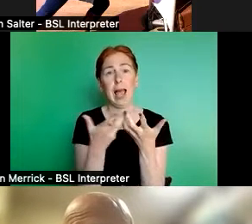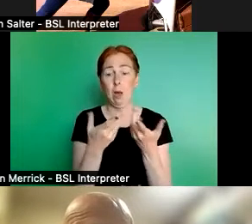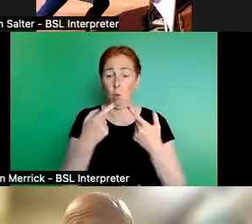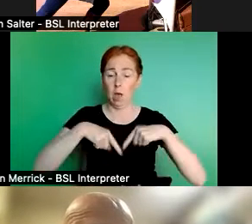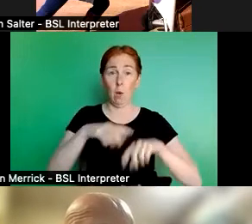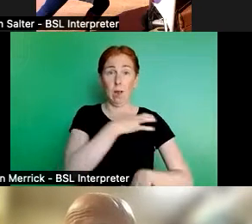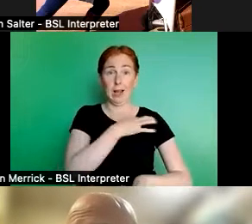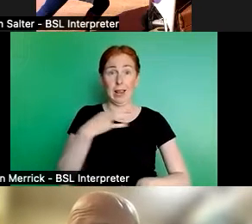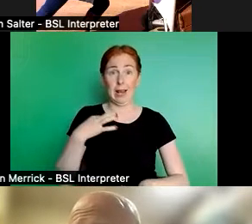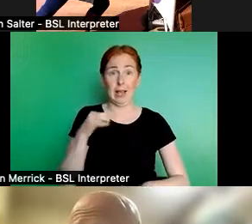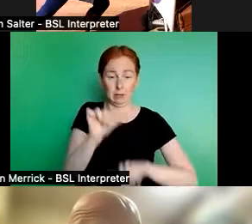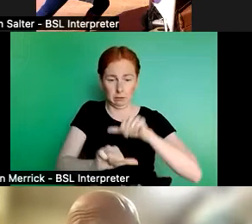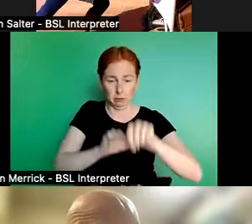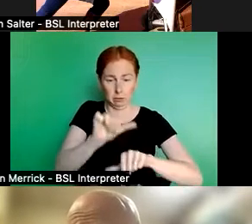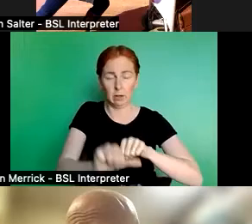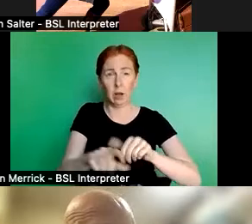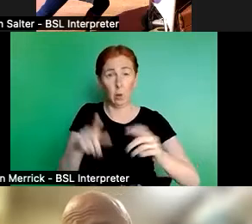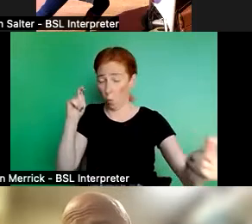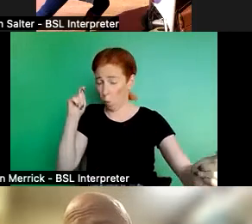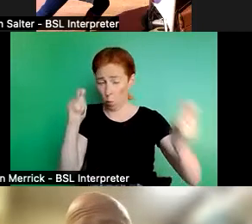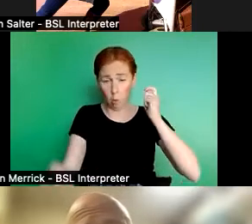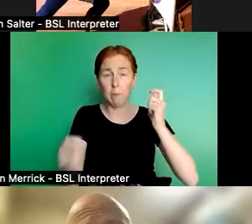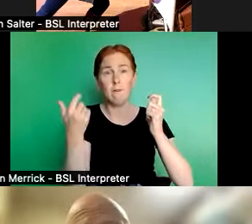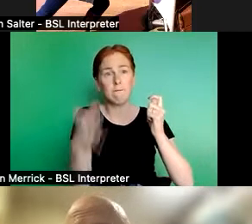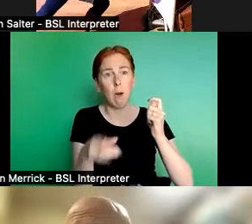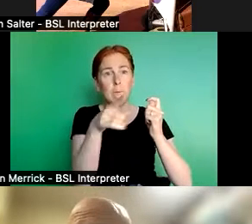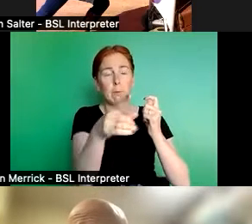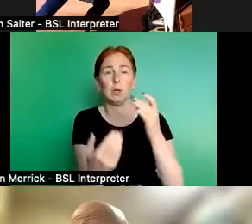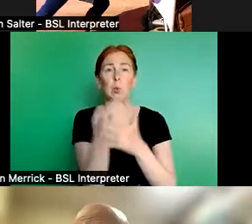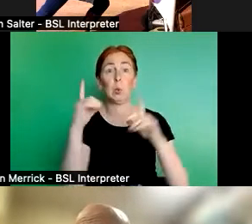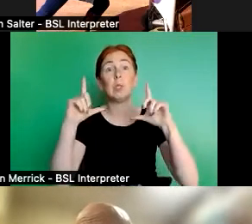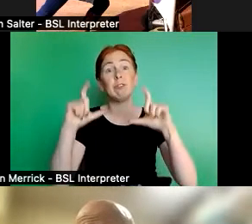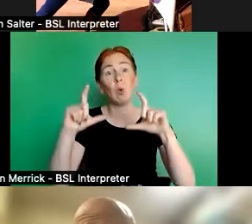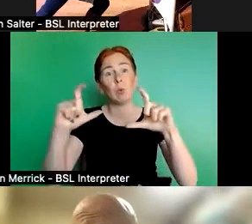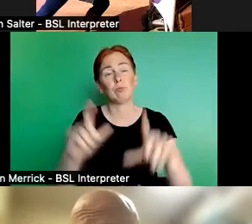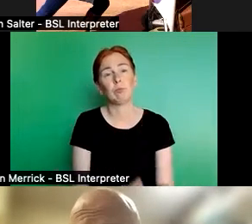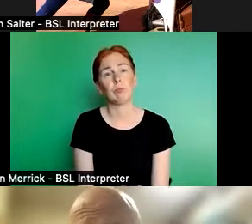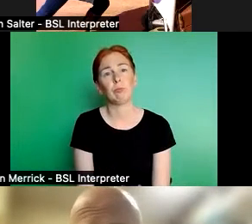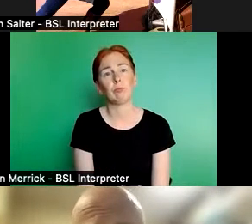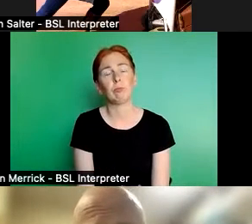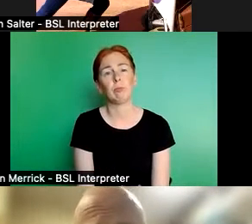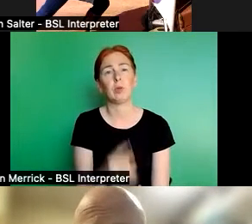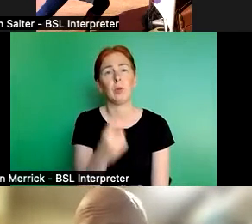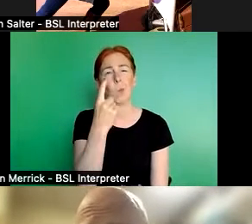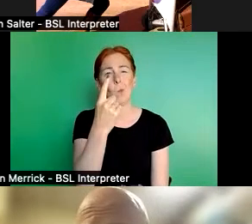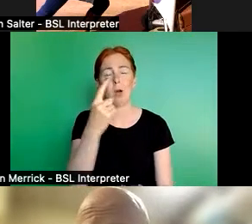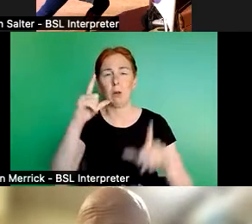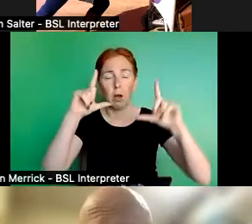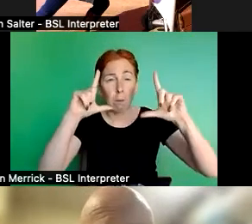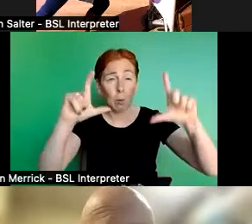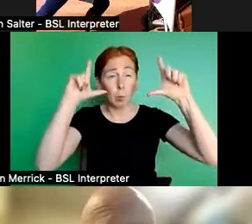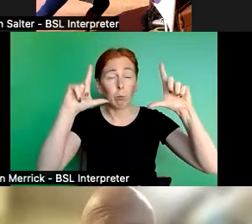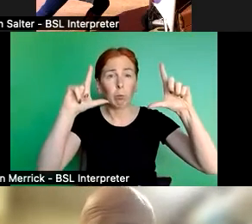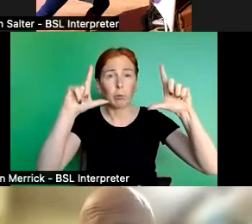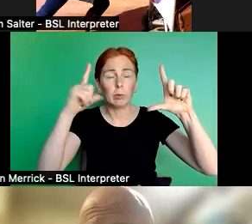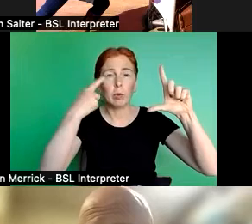clinics, because we can see in a single flash this huge view of the retina now. So what you see